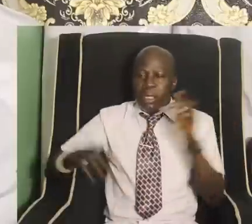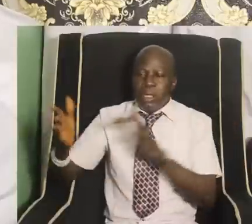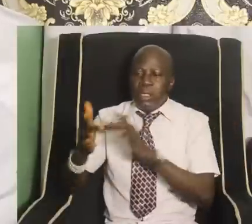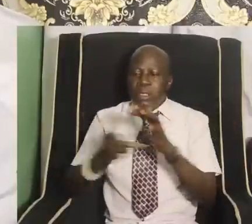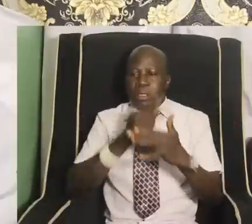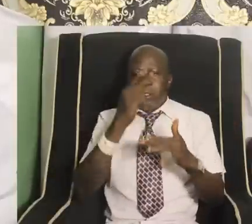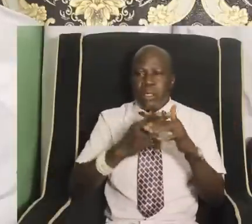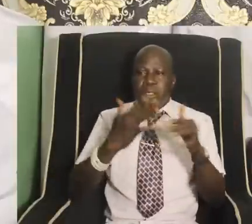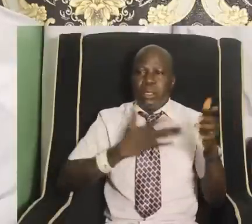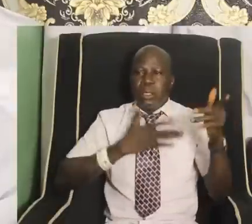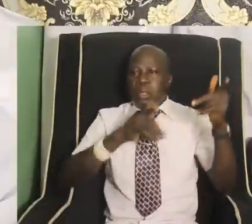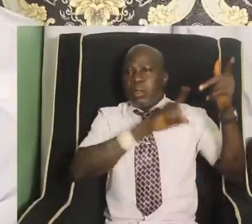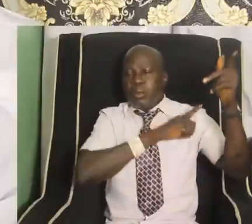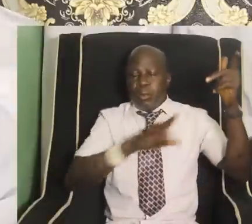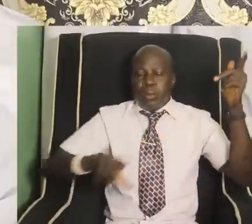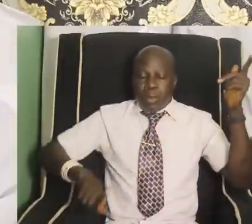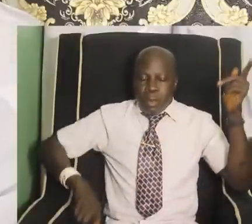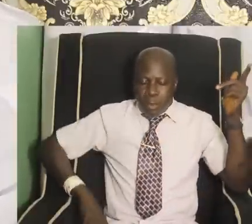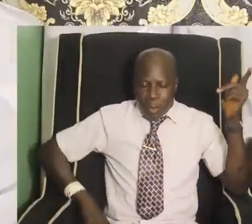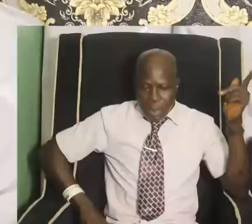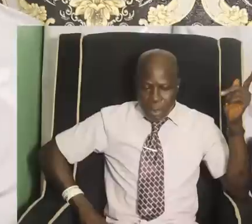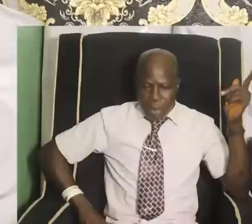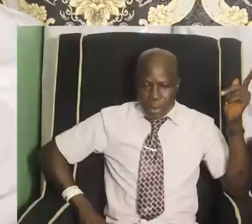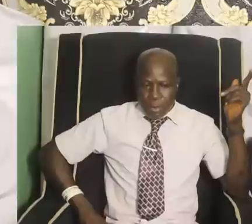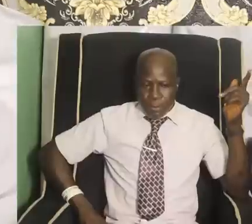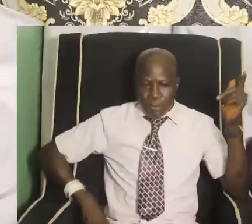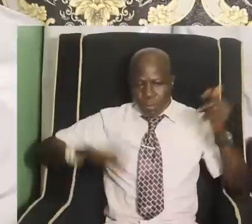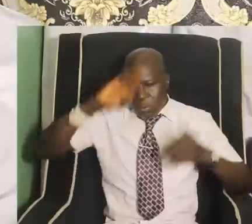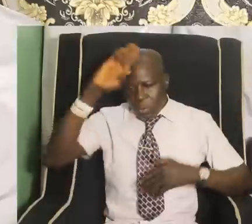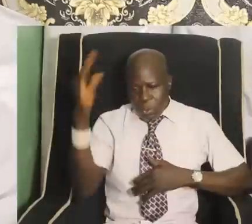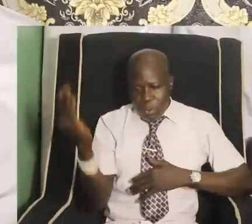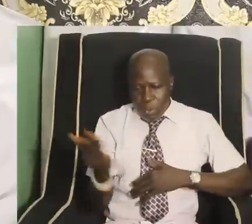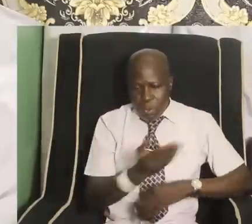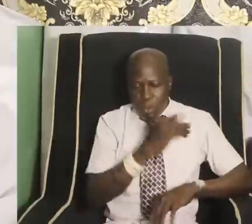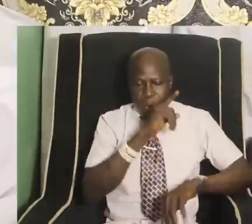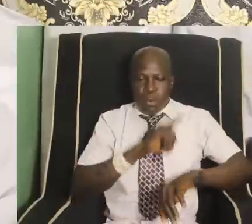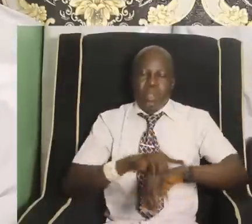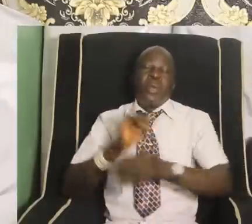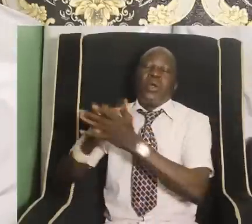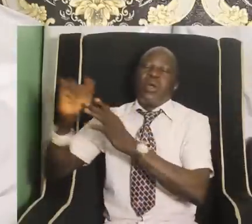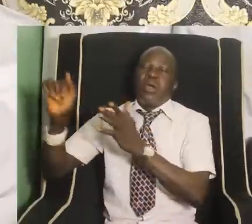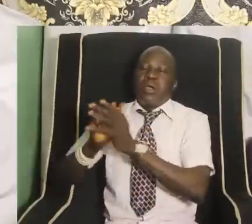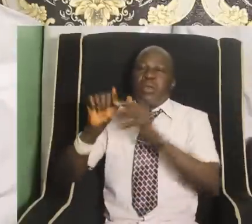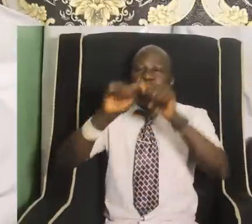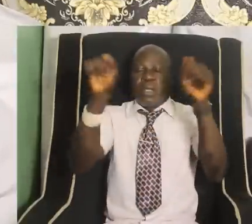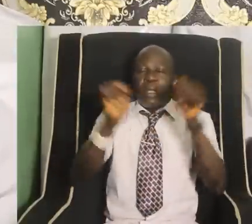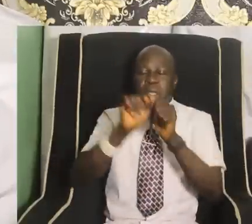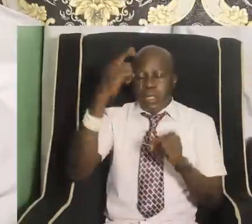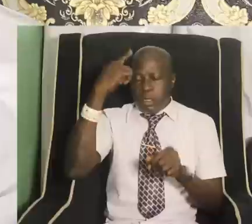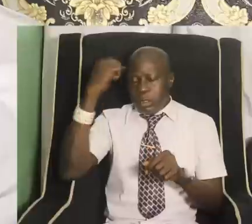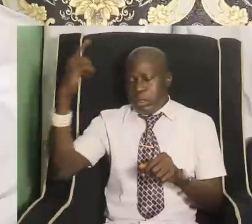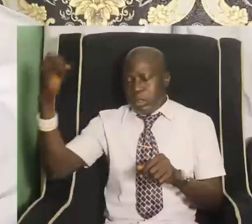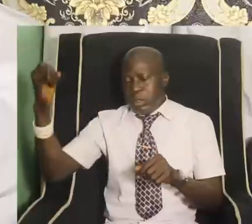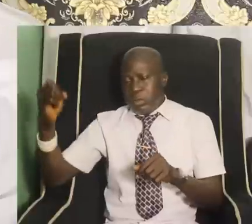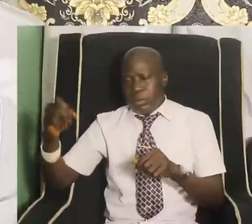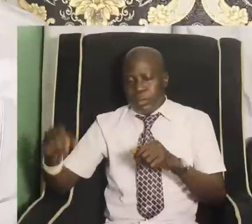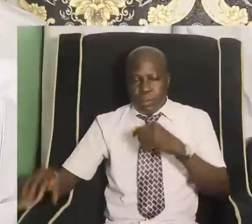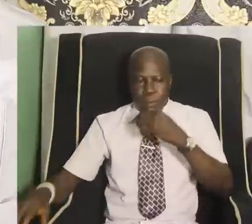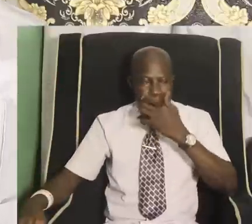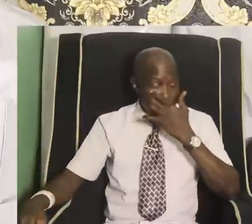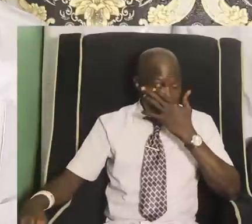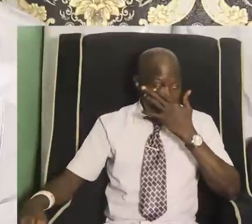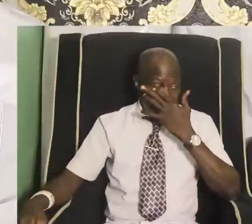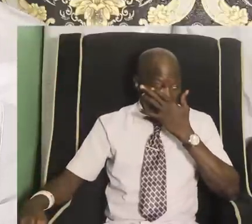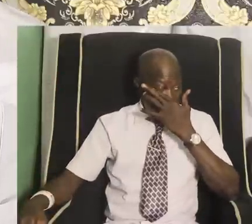Jesus. Oluwa. In Jesus' name alone. Ekabo si abala. Welcome to segments of dreams. Rojide. Apostle. Banka na to